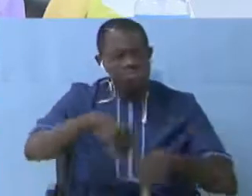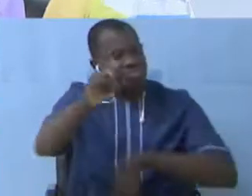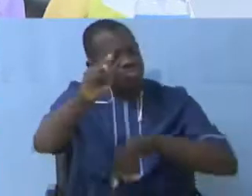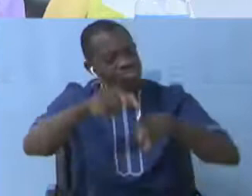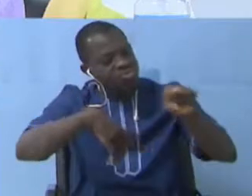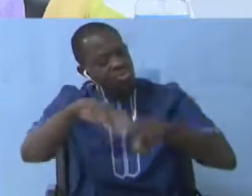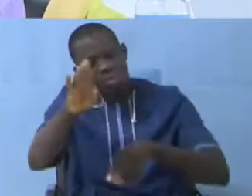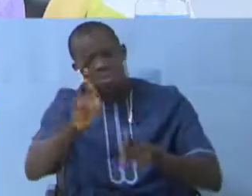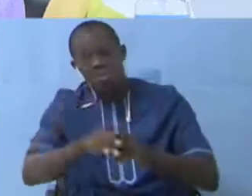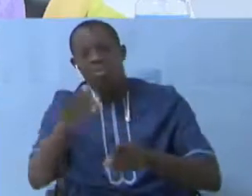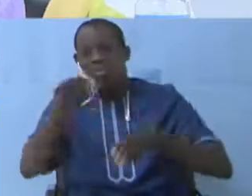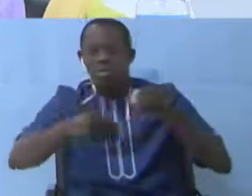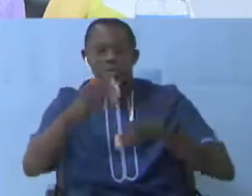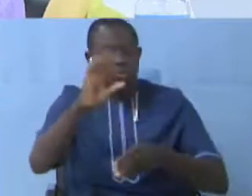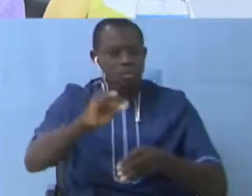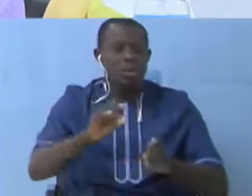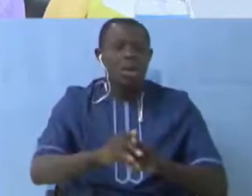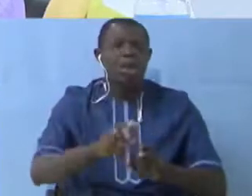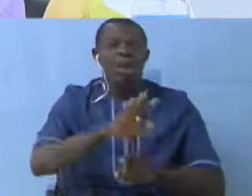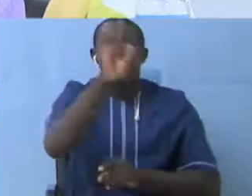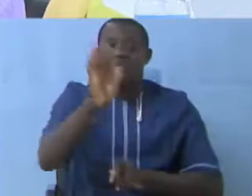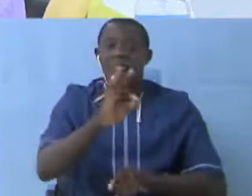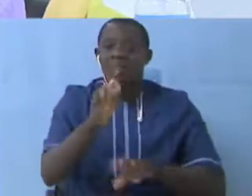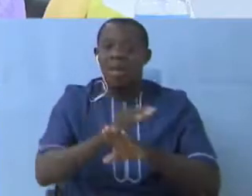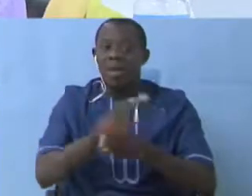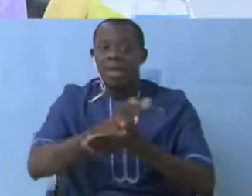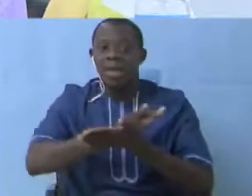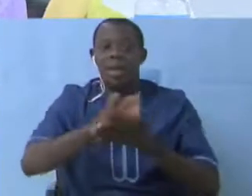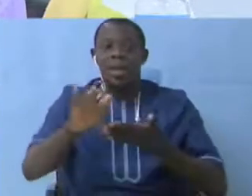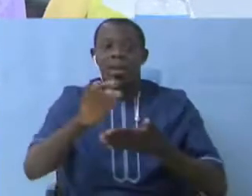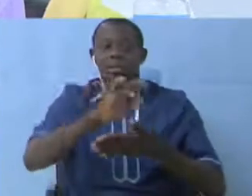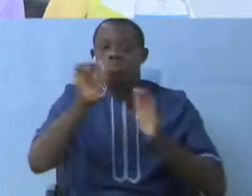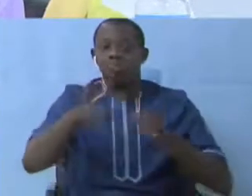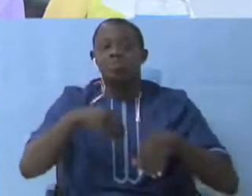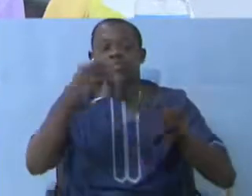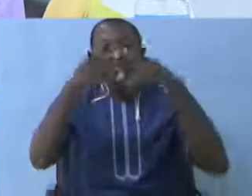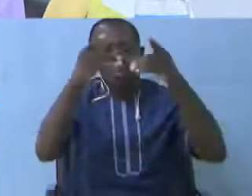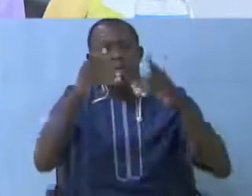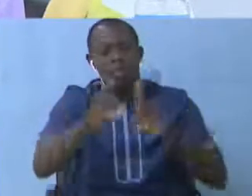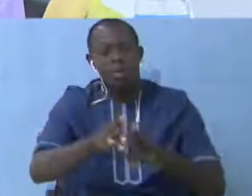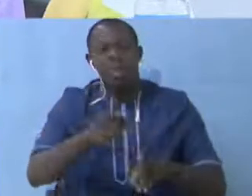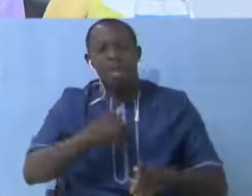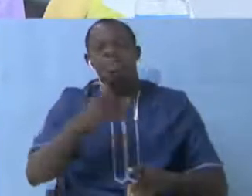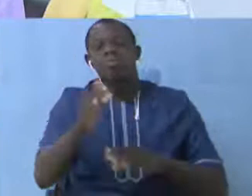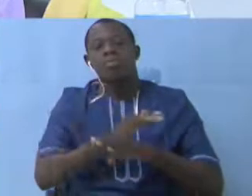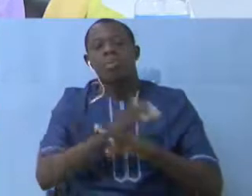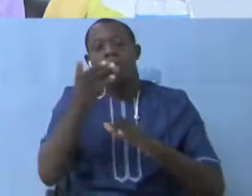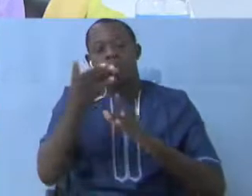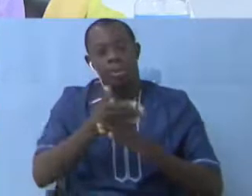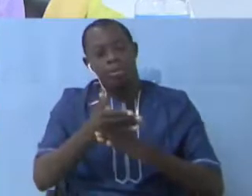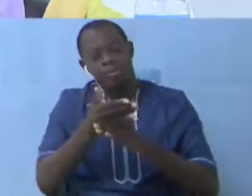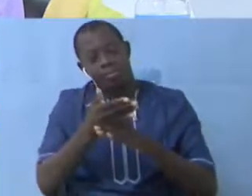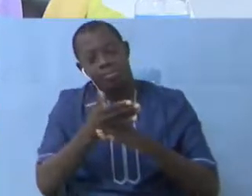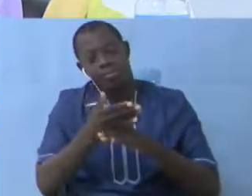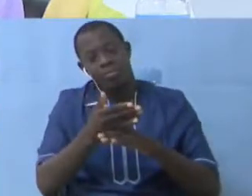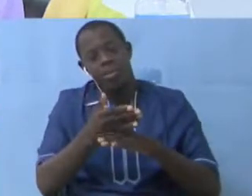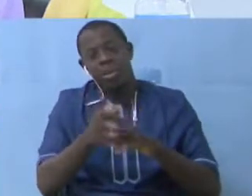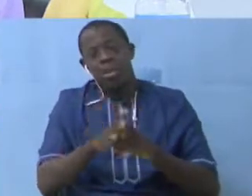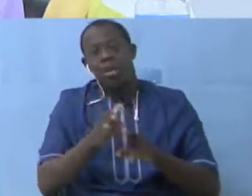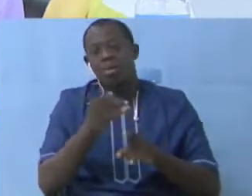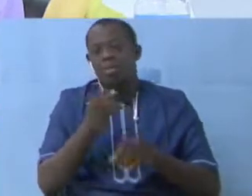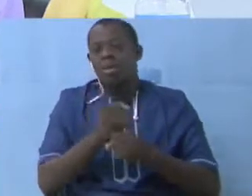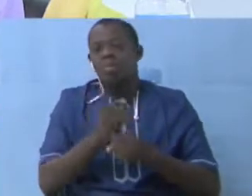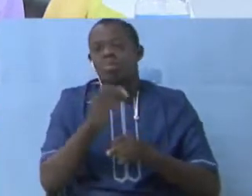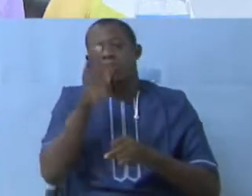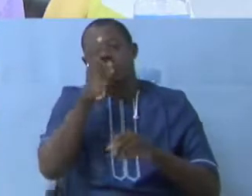businesses, and it was very clear that he will not succeed. So I believe it was an attempt